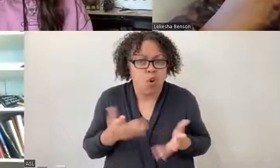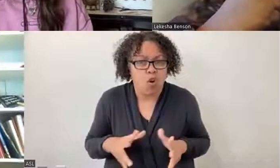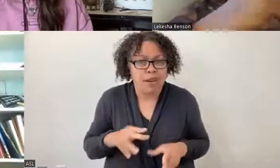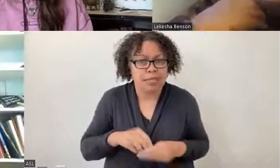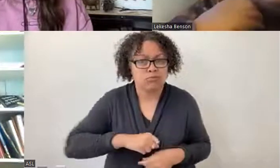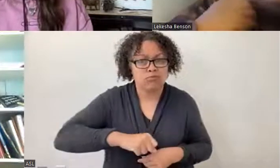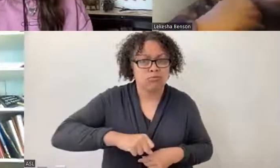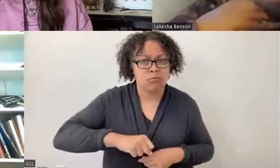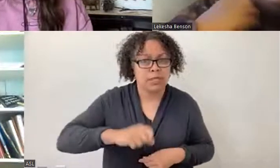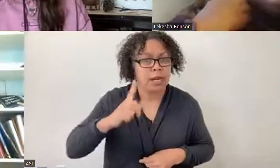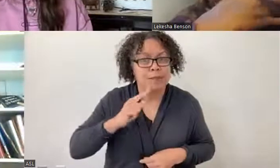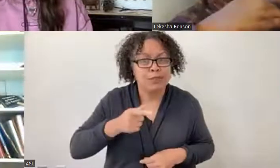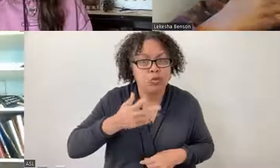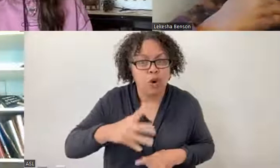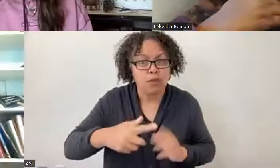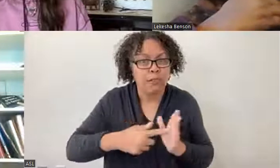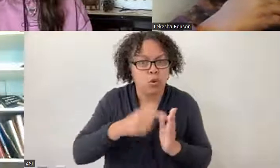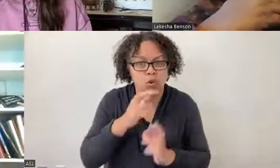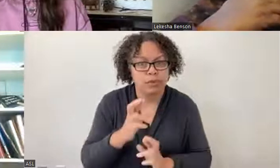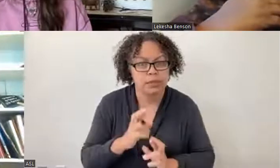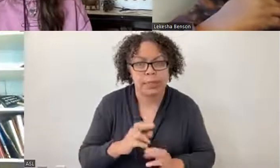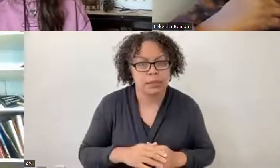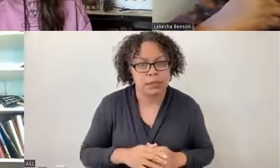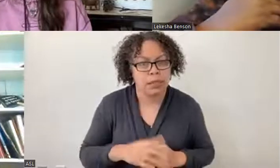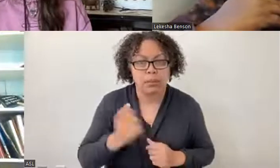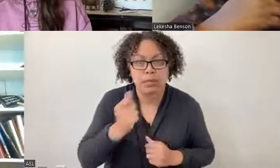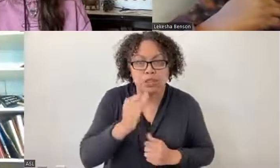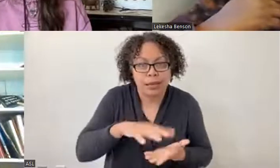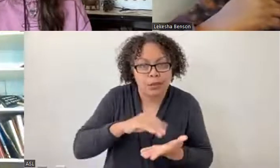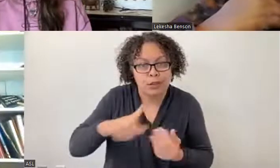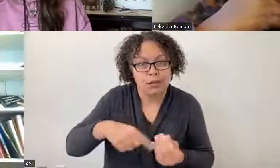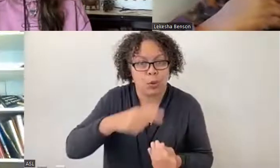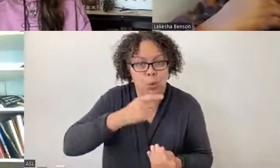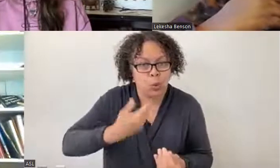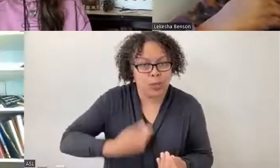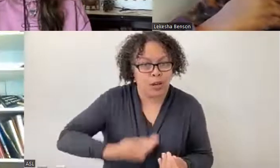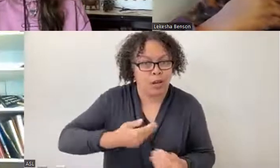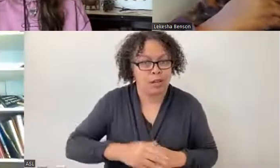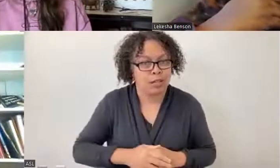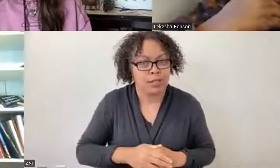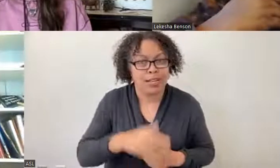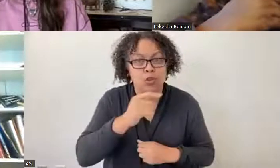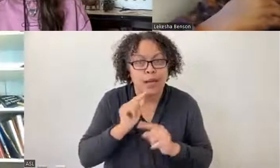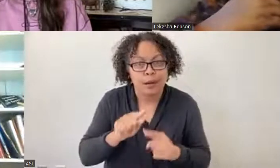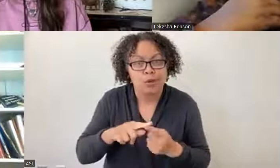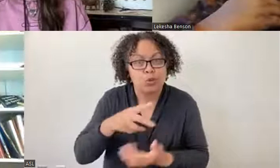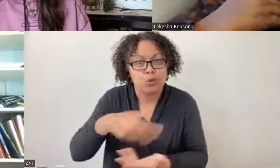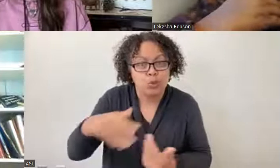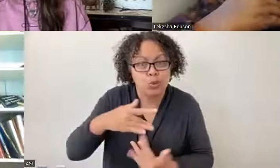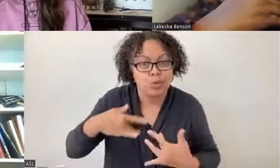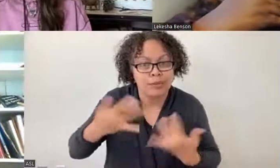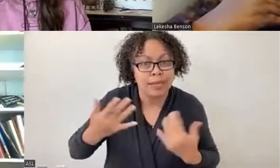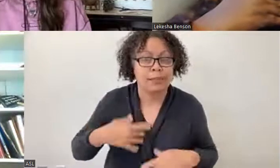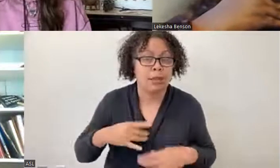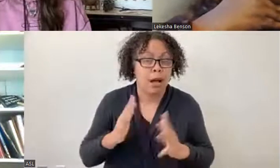because you have already shown us great disrespect by not even knowing who we are and by not going to some of our social events, our